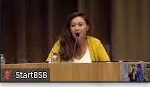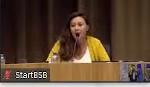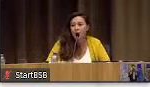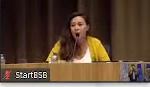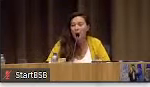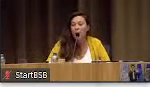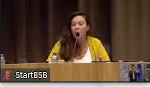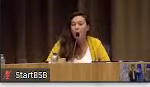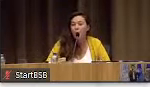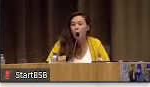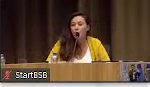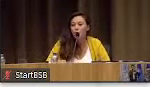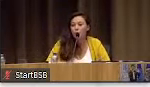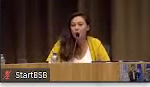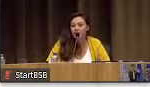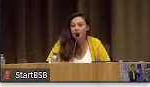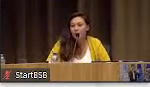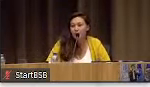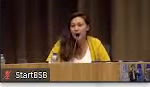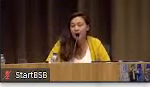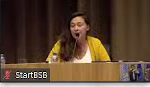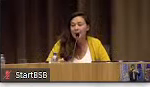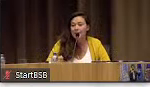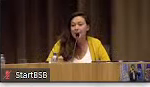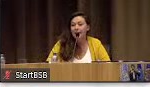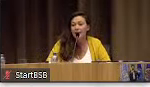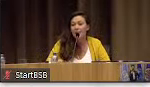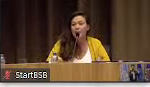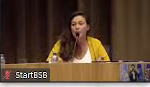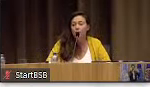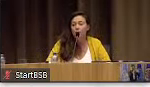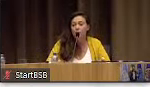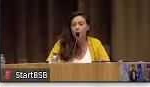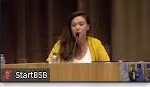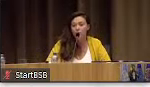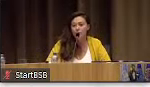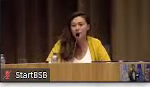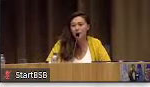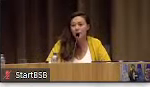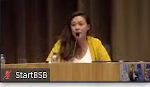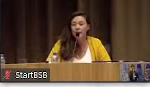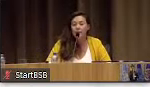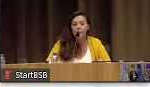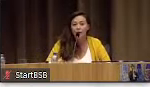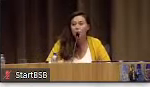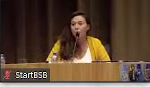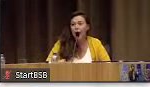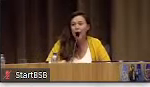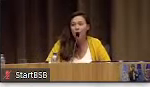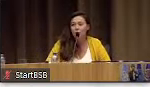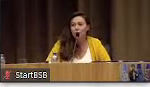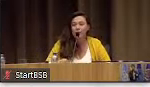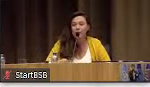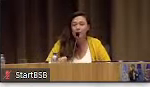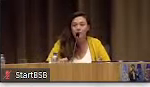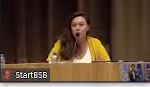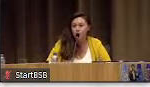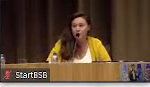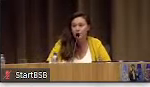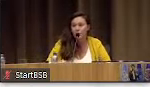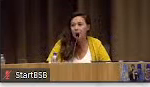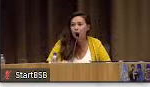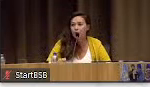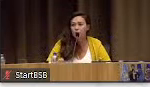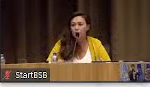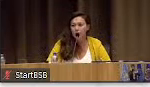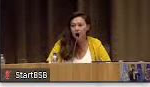we define the variables. What is the minimal set of data to exchange information? So it's not exchange